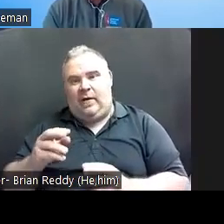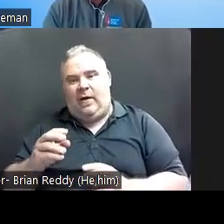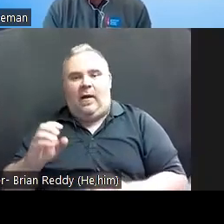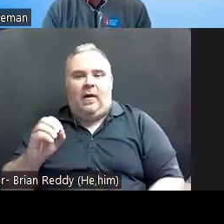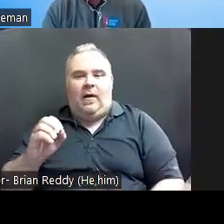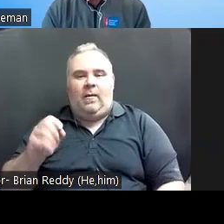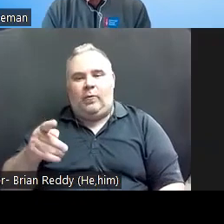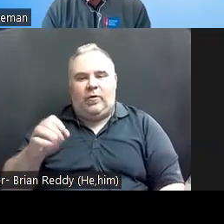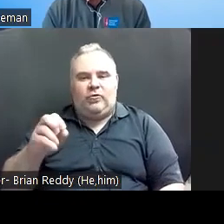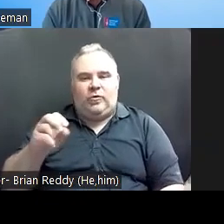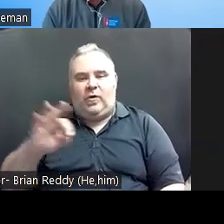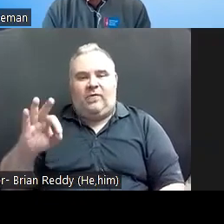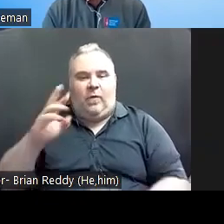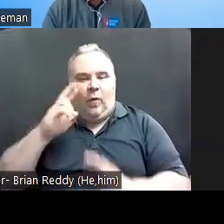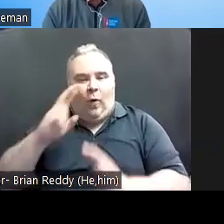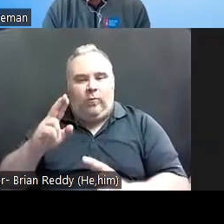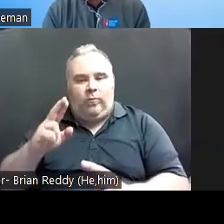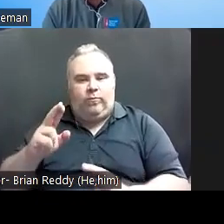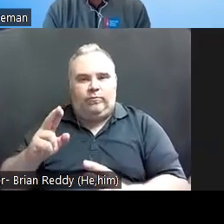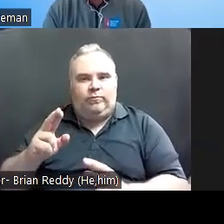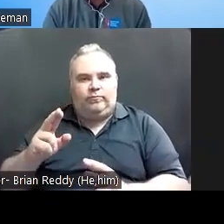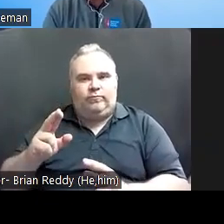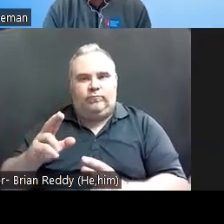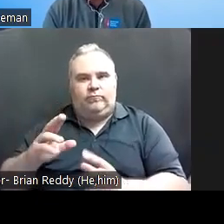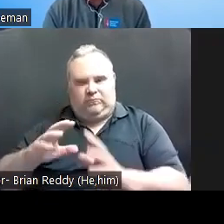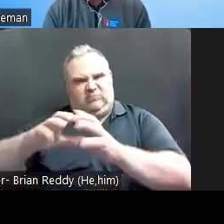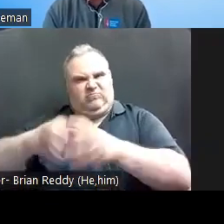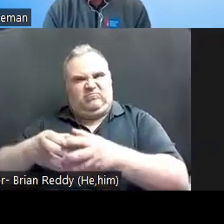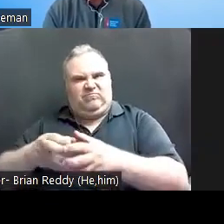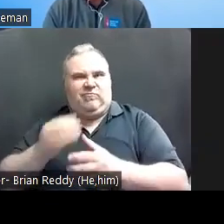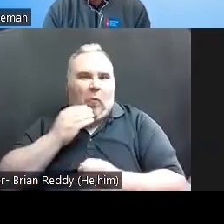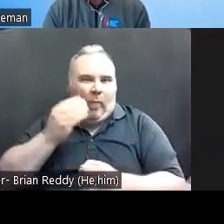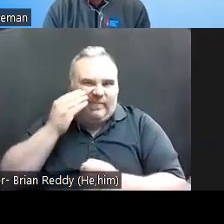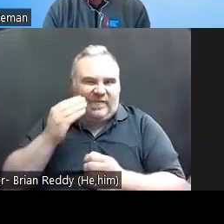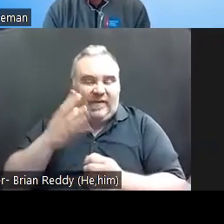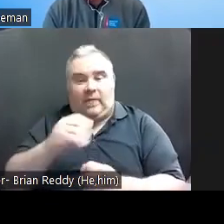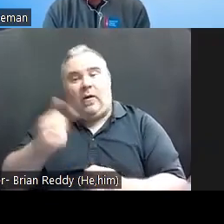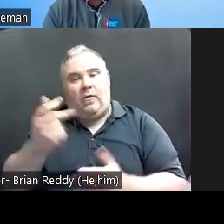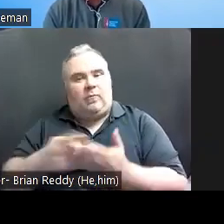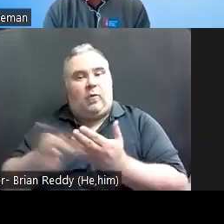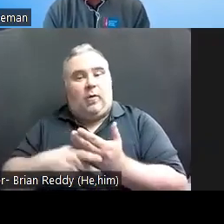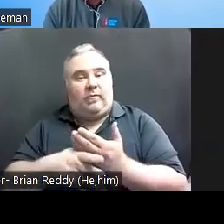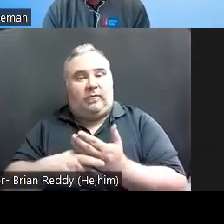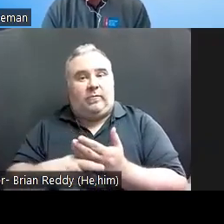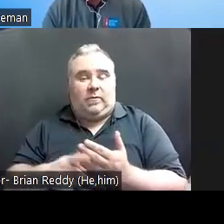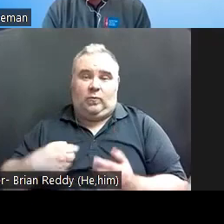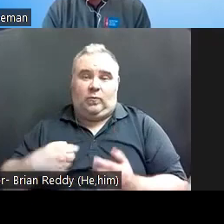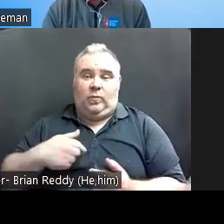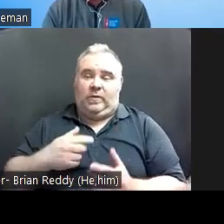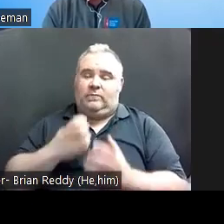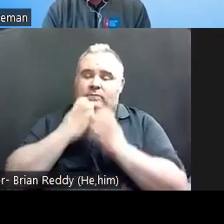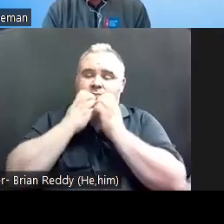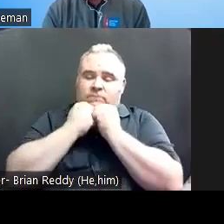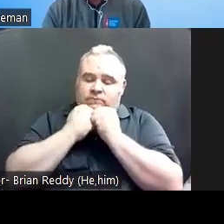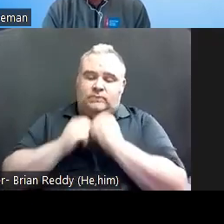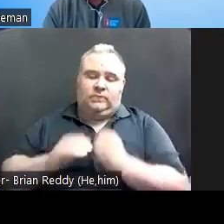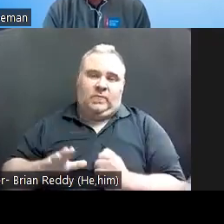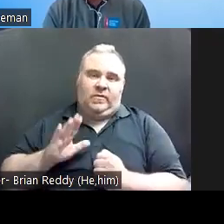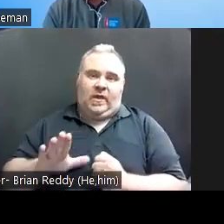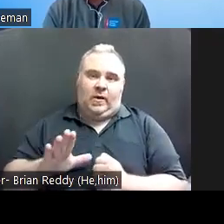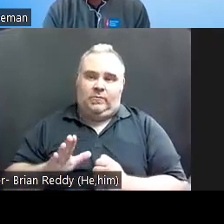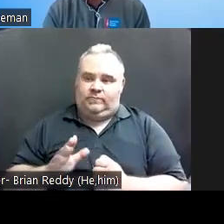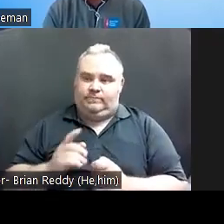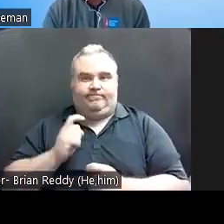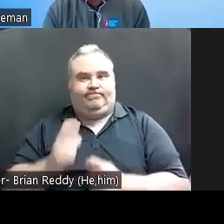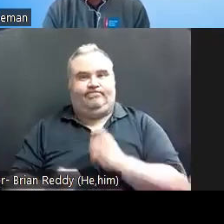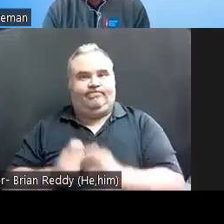Lodges and many other programs at the American Cancer Society. And we value their contribution